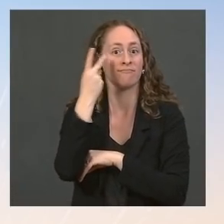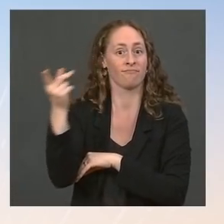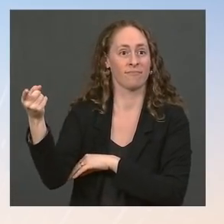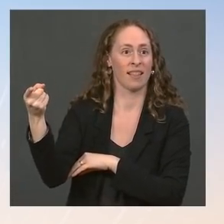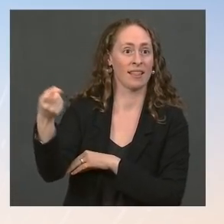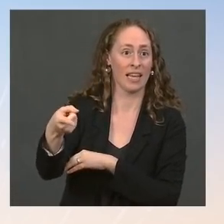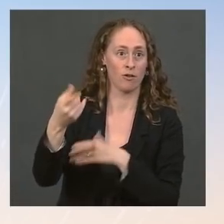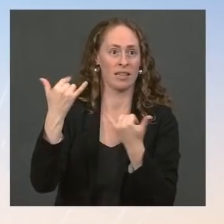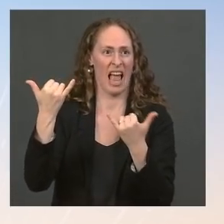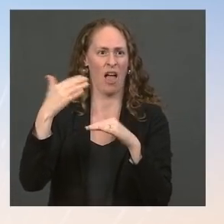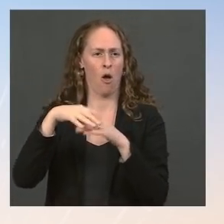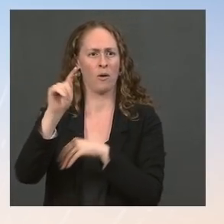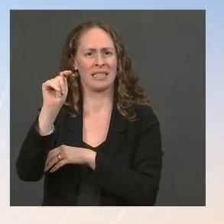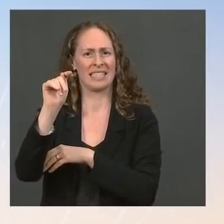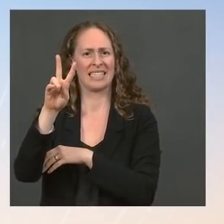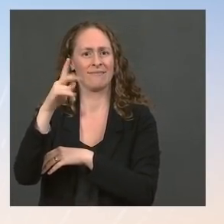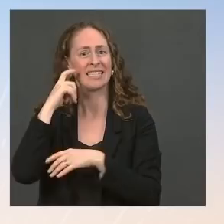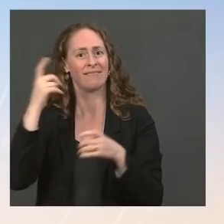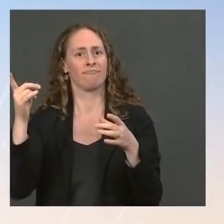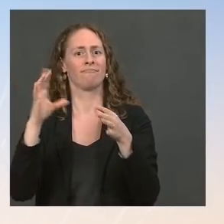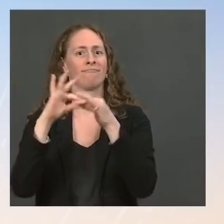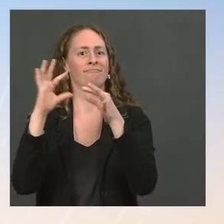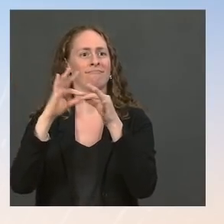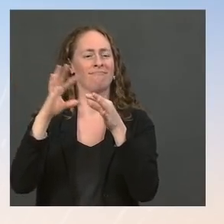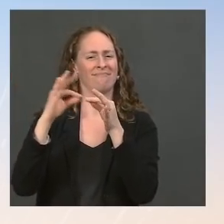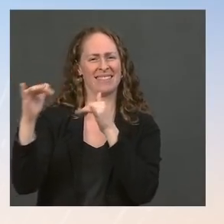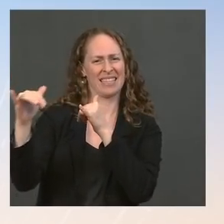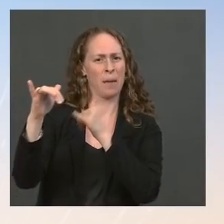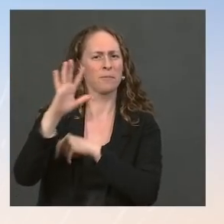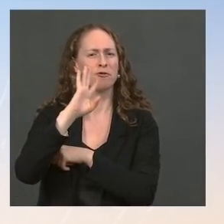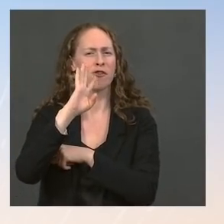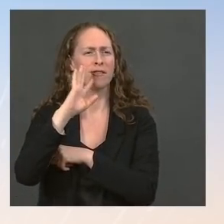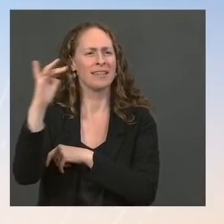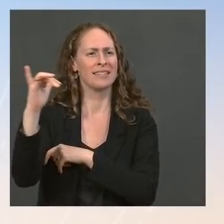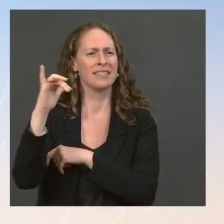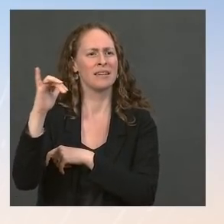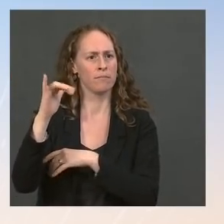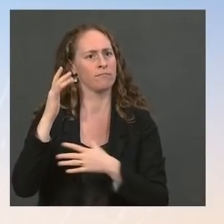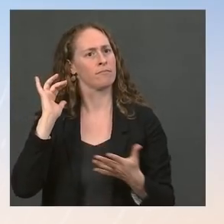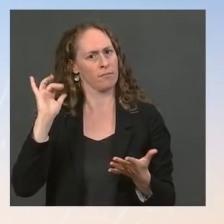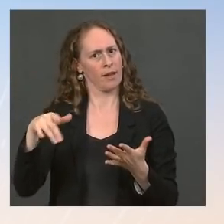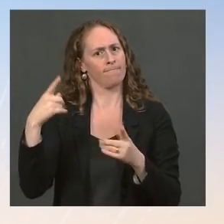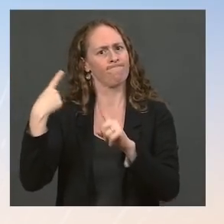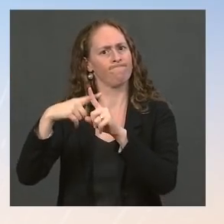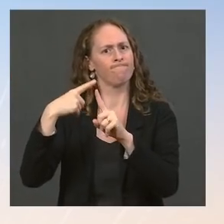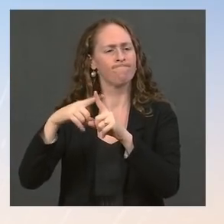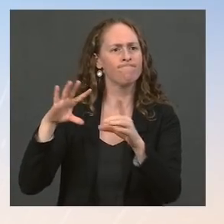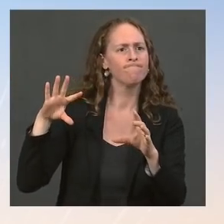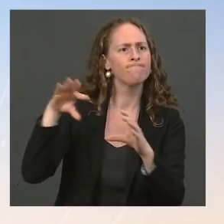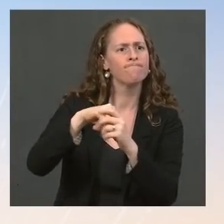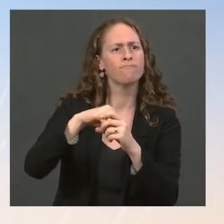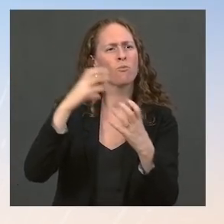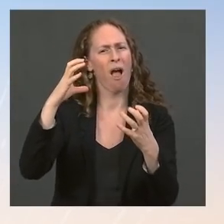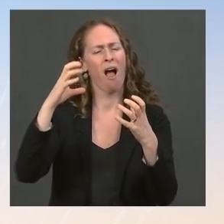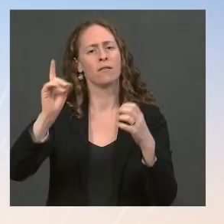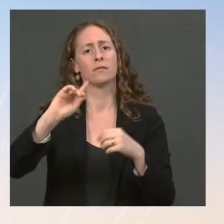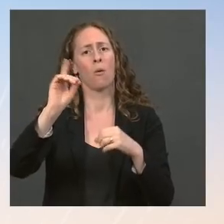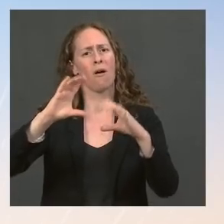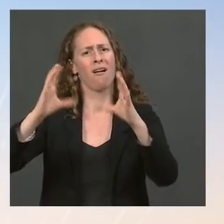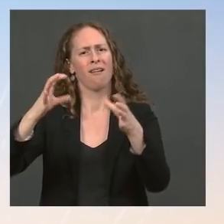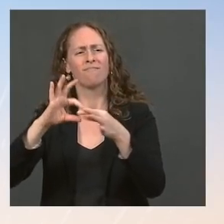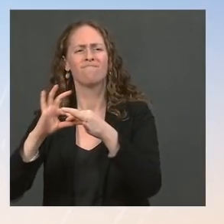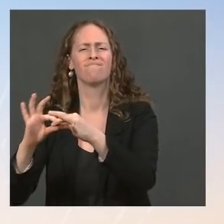what I just said, which is that that's a constructive role for him to be playing in this moment. I can also assure you that the president looks forward